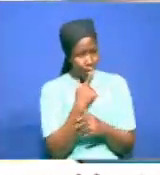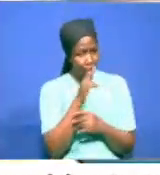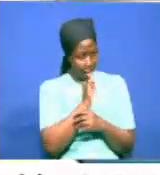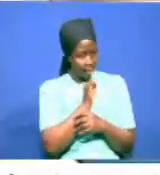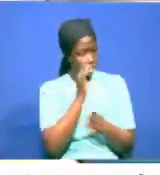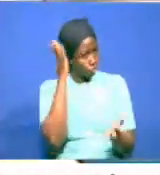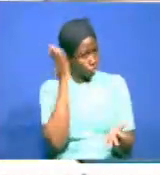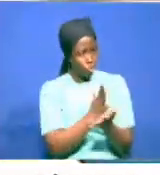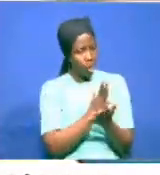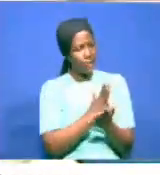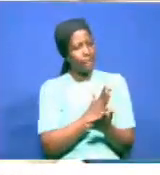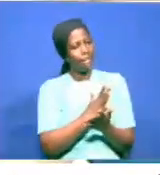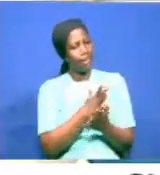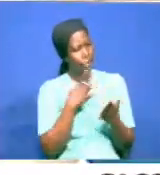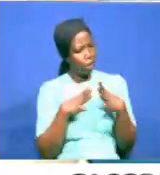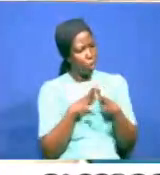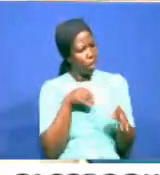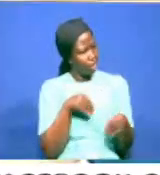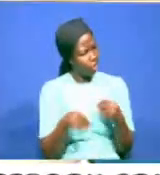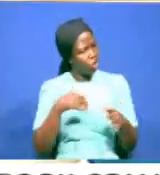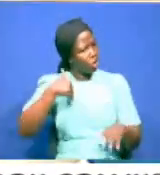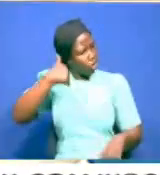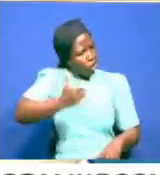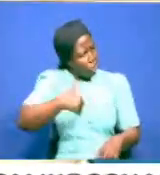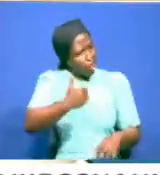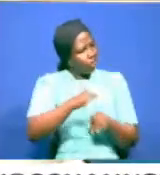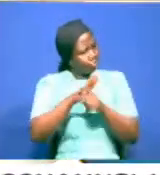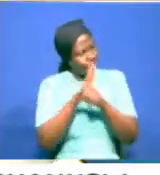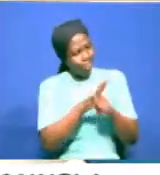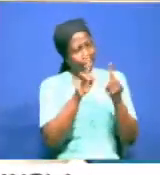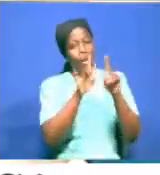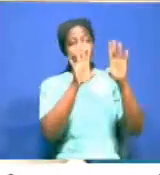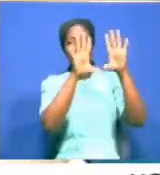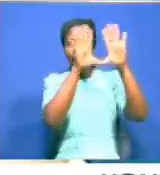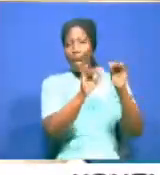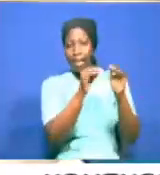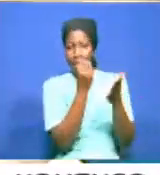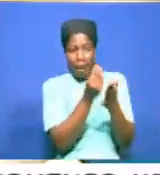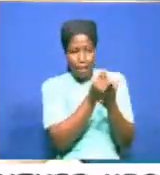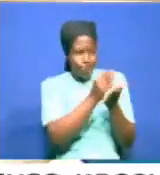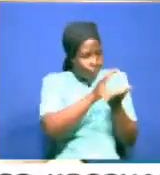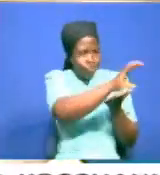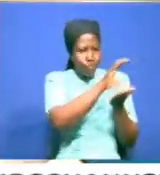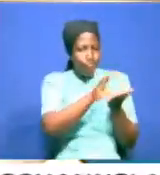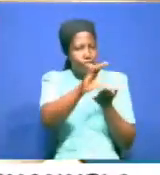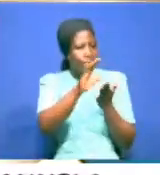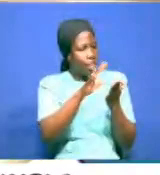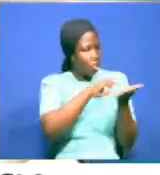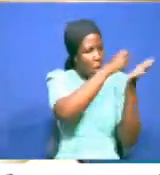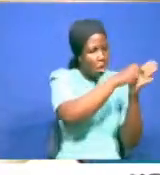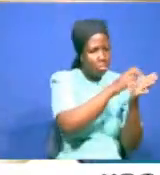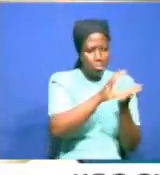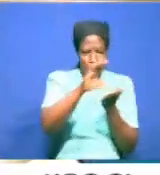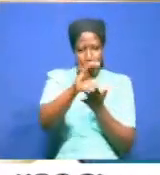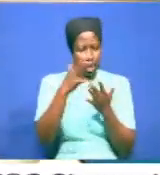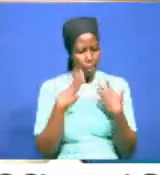they always get the short end of the stick, even in budget. The money that is channeled towards projects or towards the people